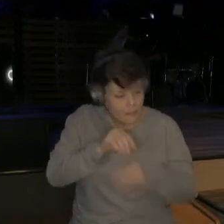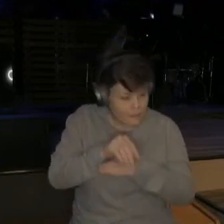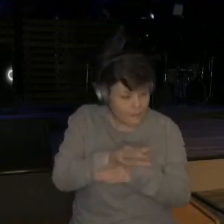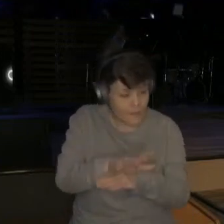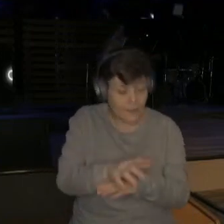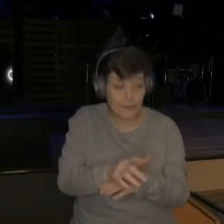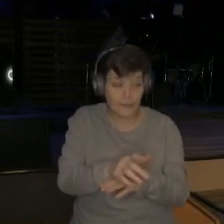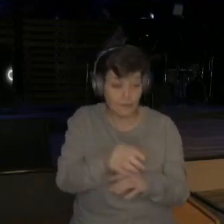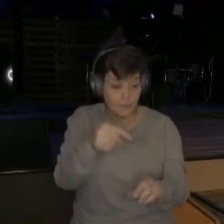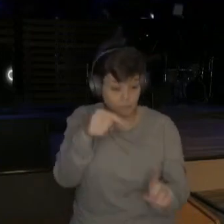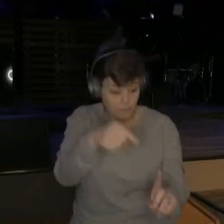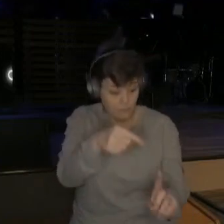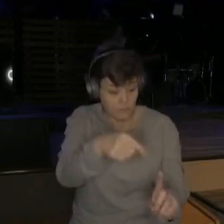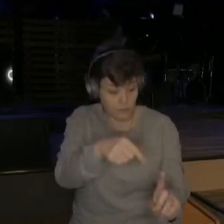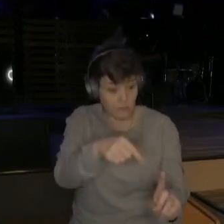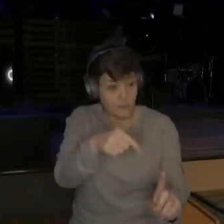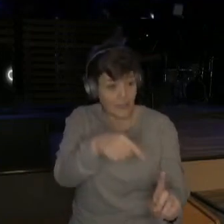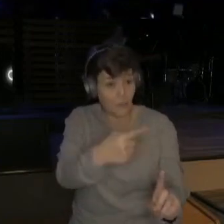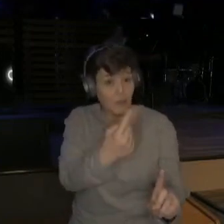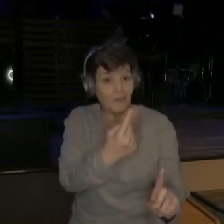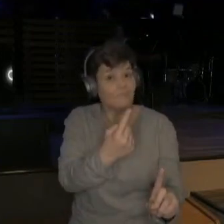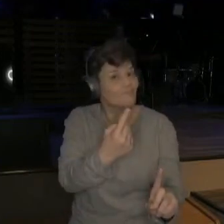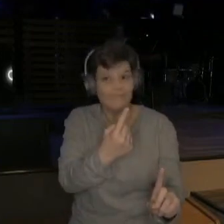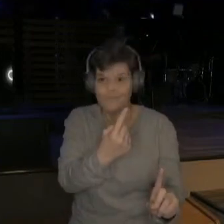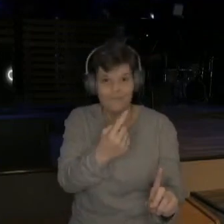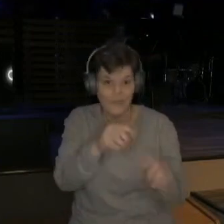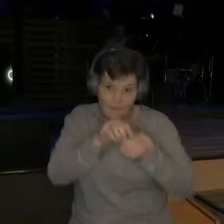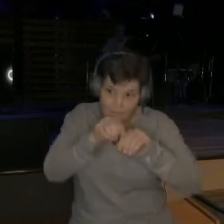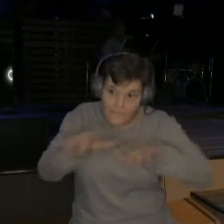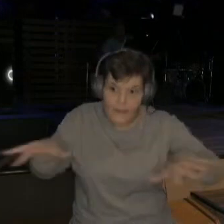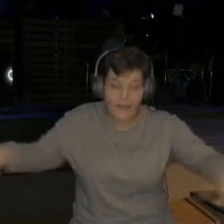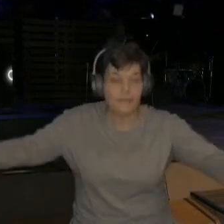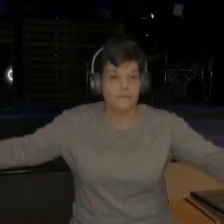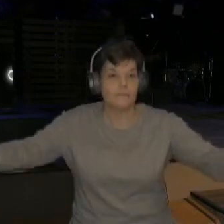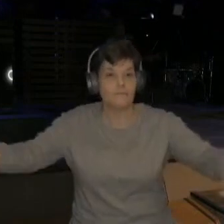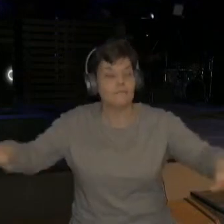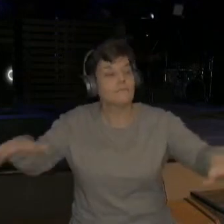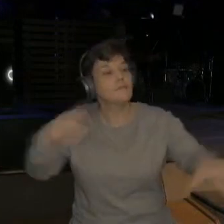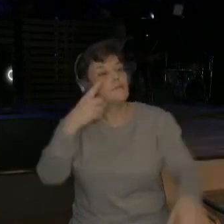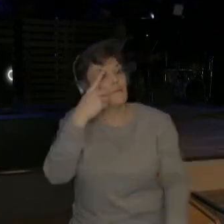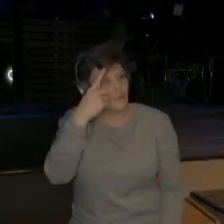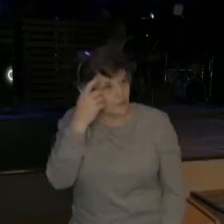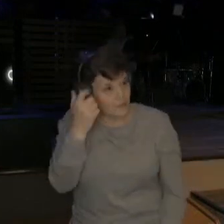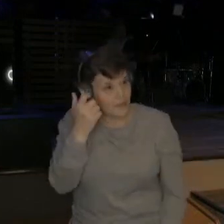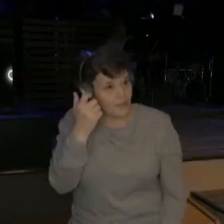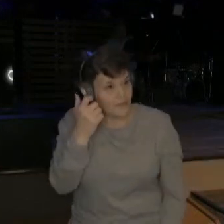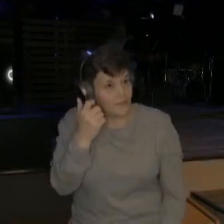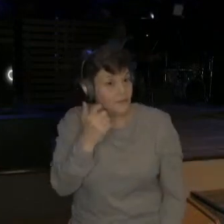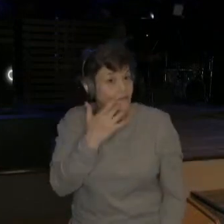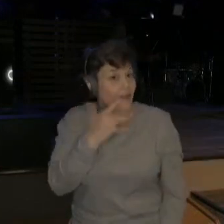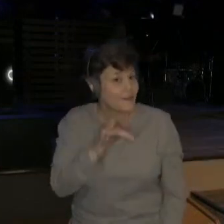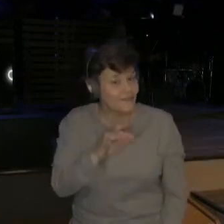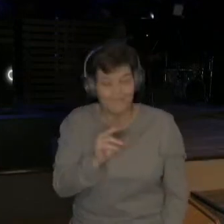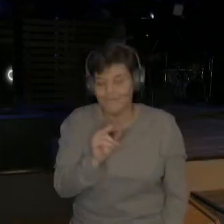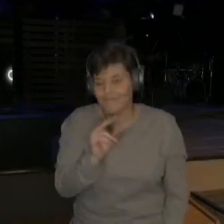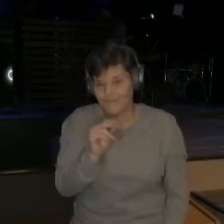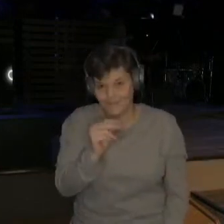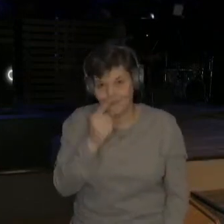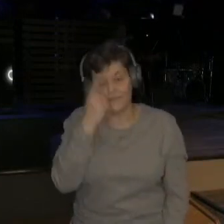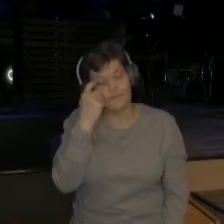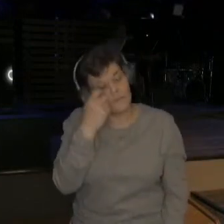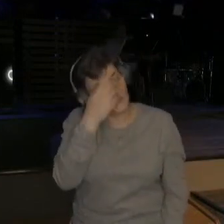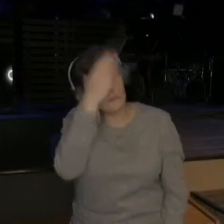process. And as luck would have it, or as I would say, as God would have it, Brenda was